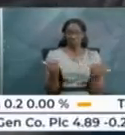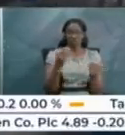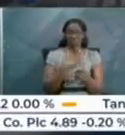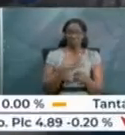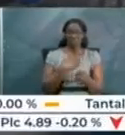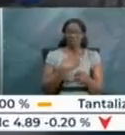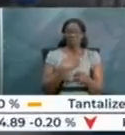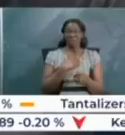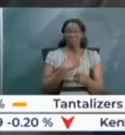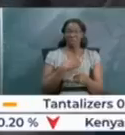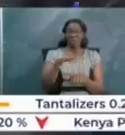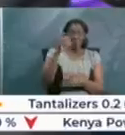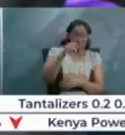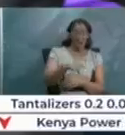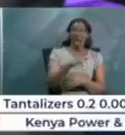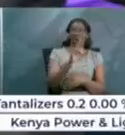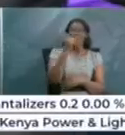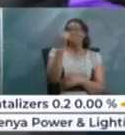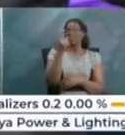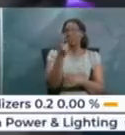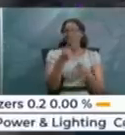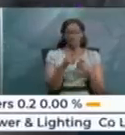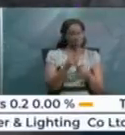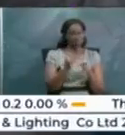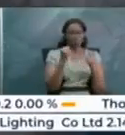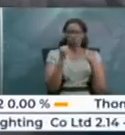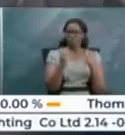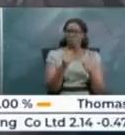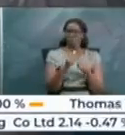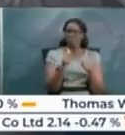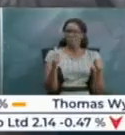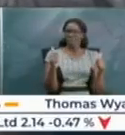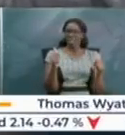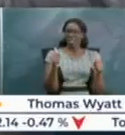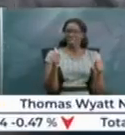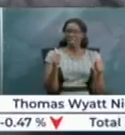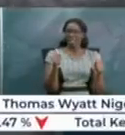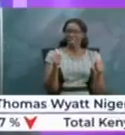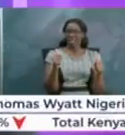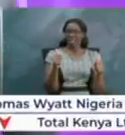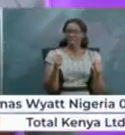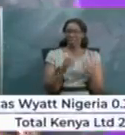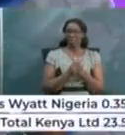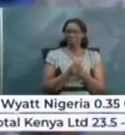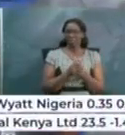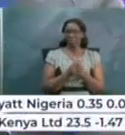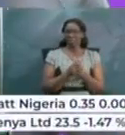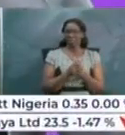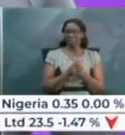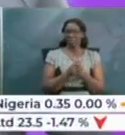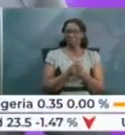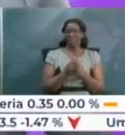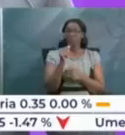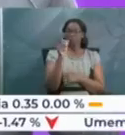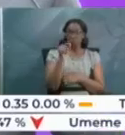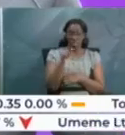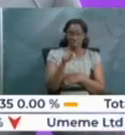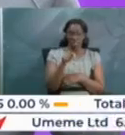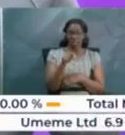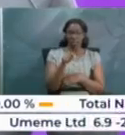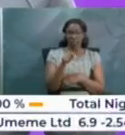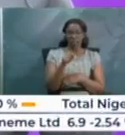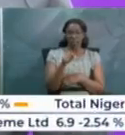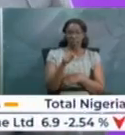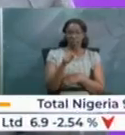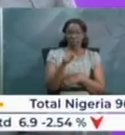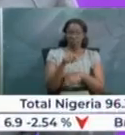it once in a while. Looks like it's just walked out of the I can shop sell it to you, now. right? Yeah. So